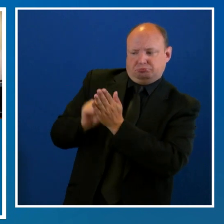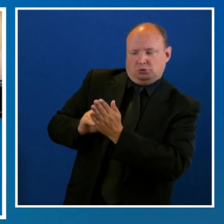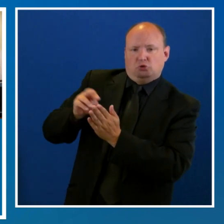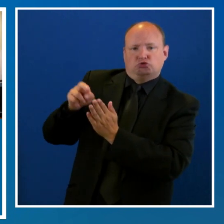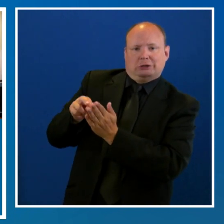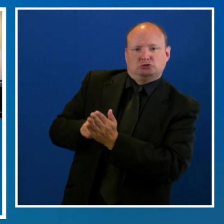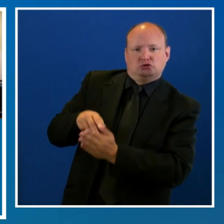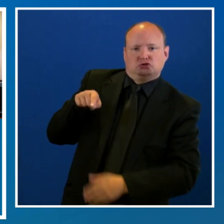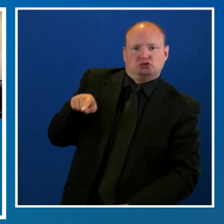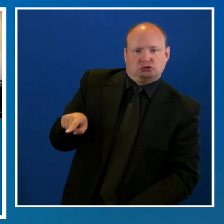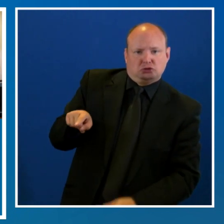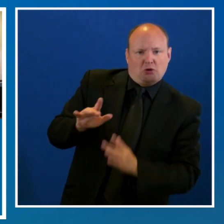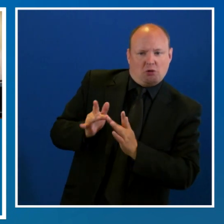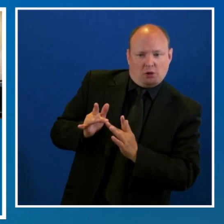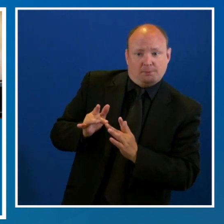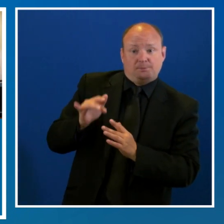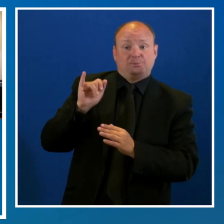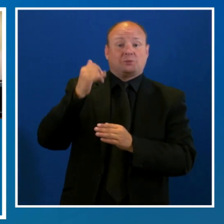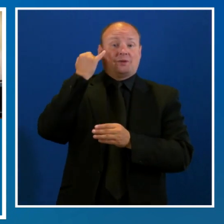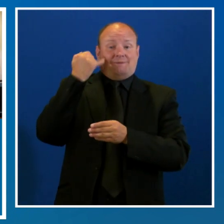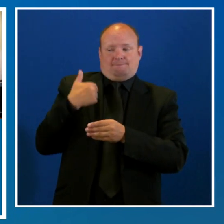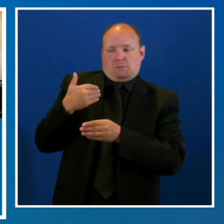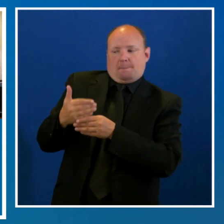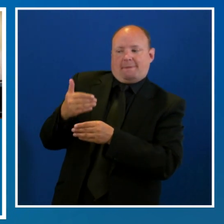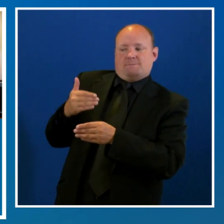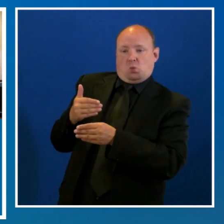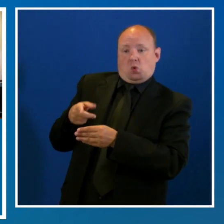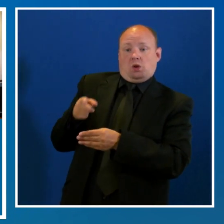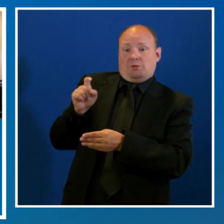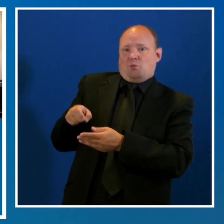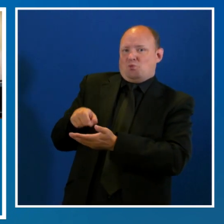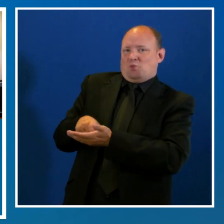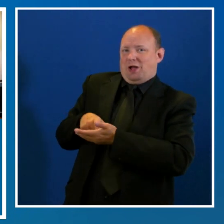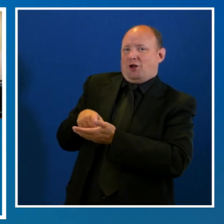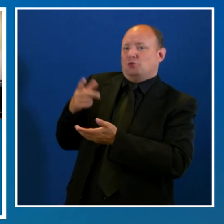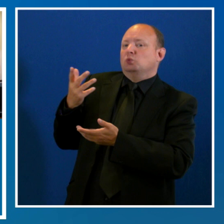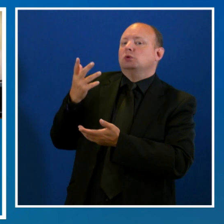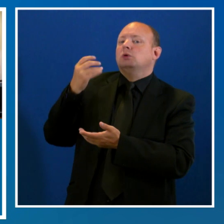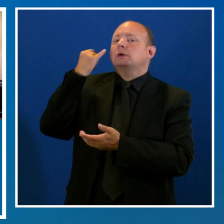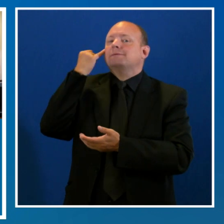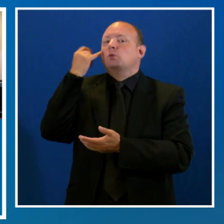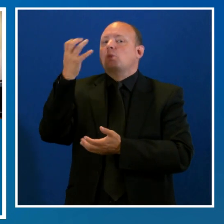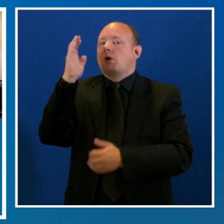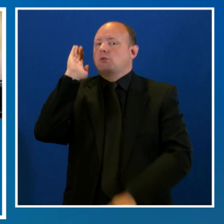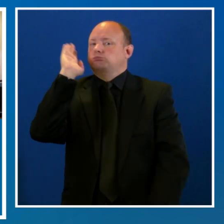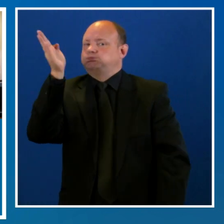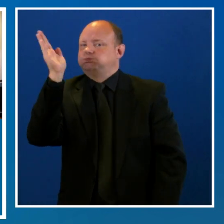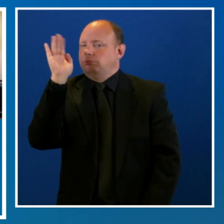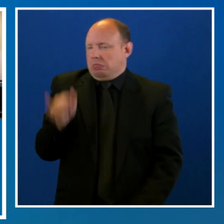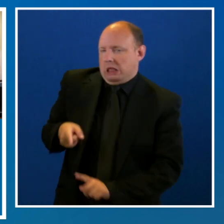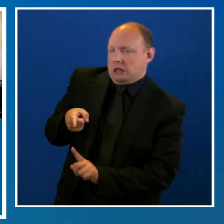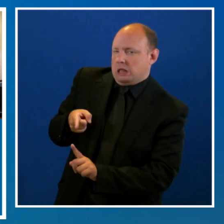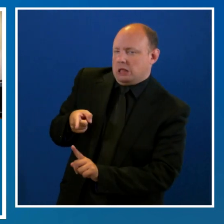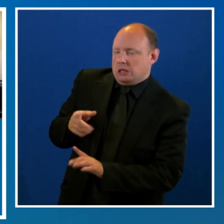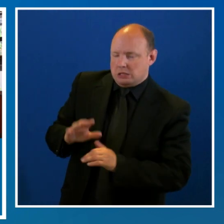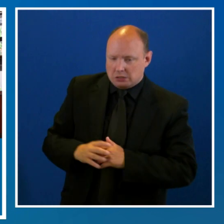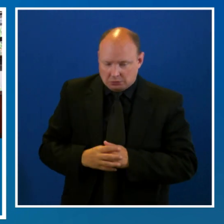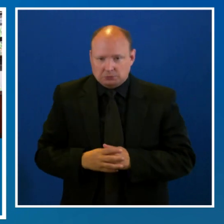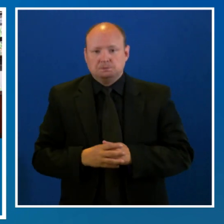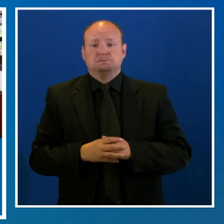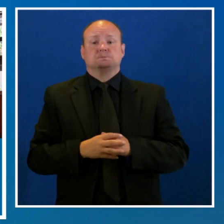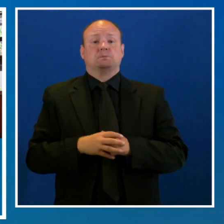Pre-registration is required for those who would like to offer public testimony. Also, starting